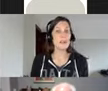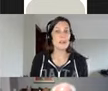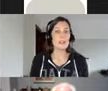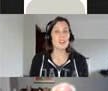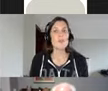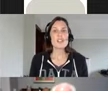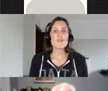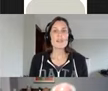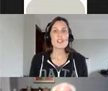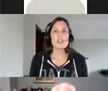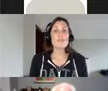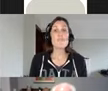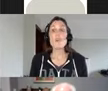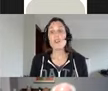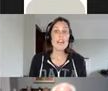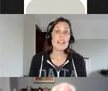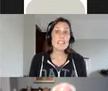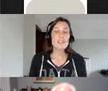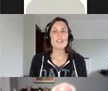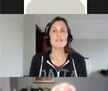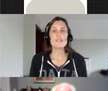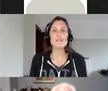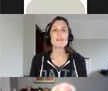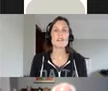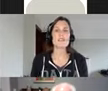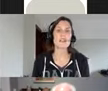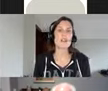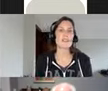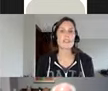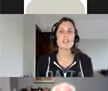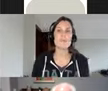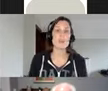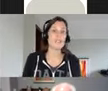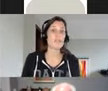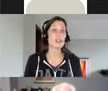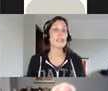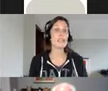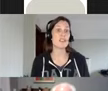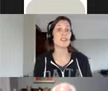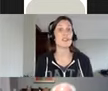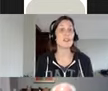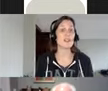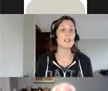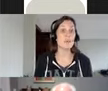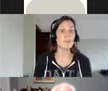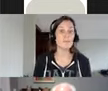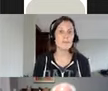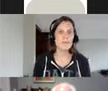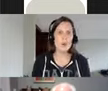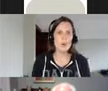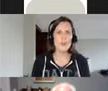numeric data, you want to show relationships from more to less. You typically use a color scheme with a strong light to dark